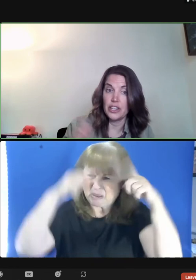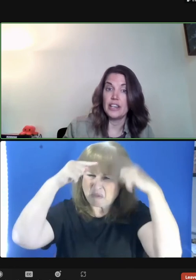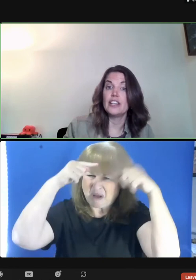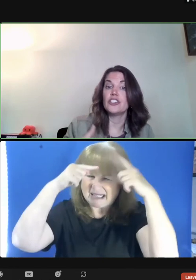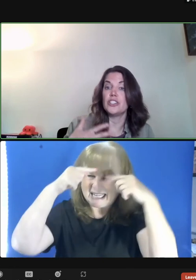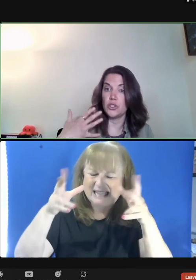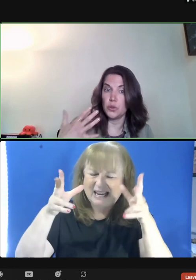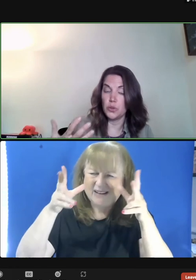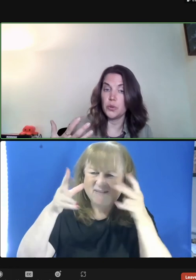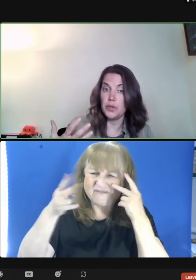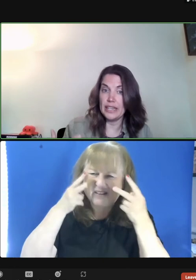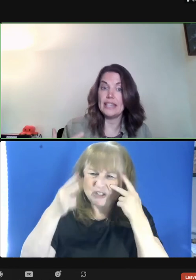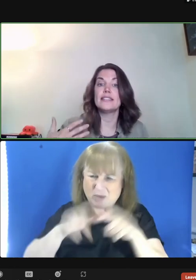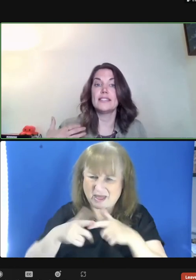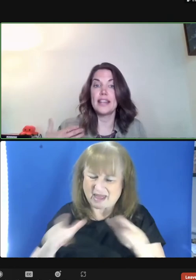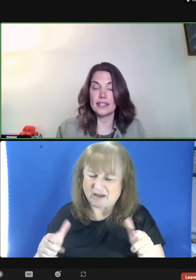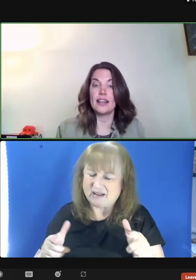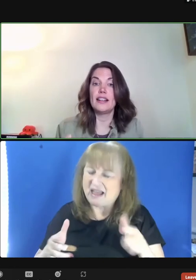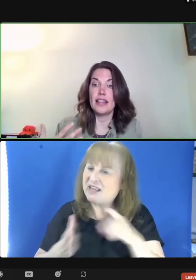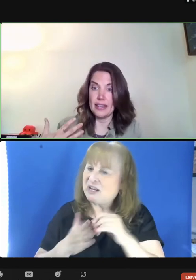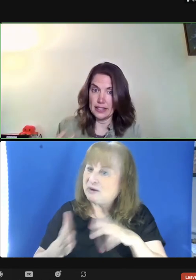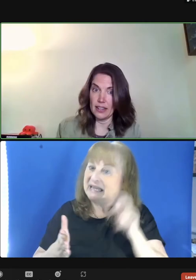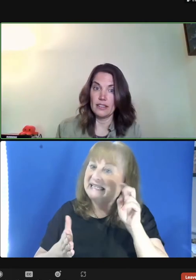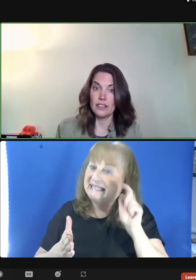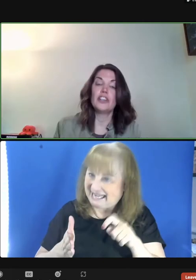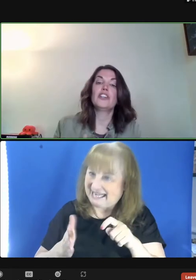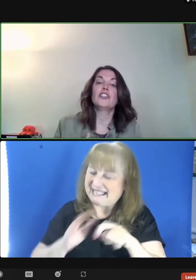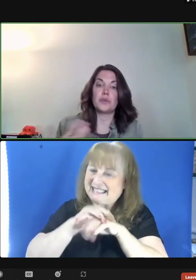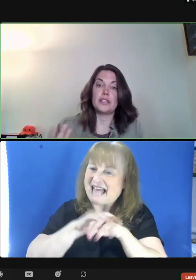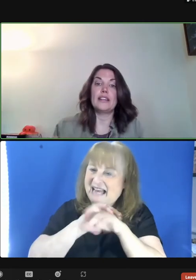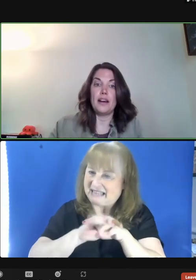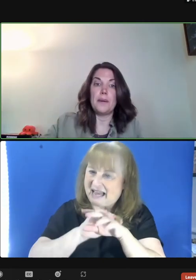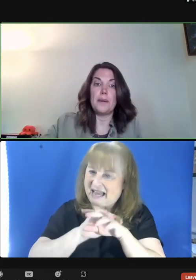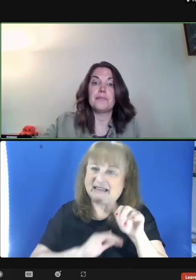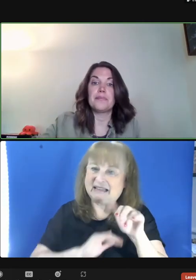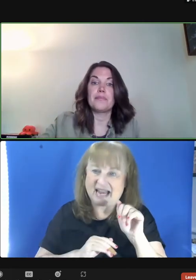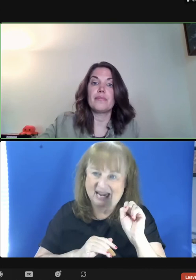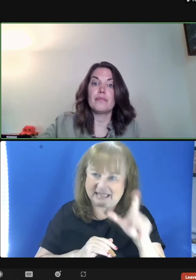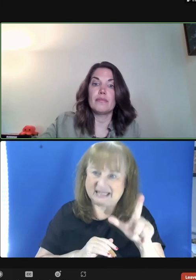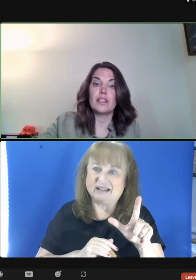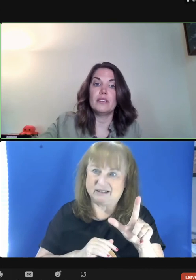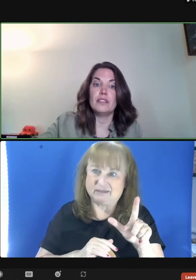visual language. She is a student who needs tactile ASL to really,